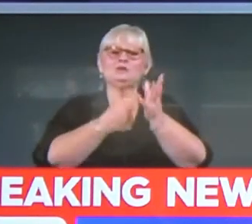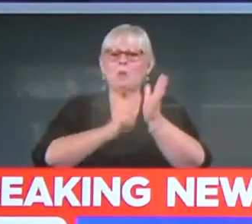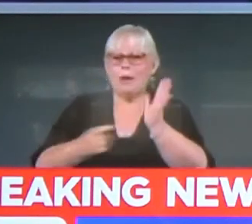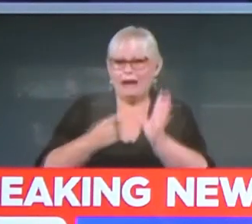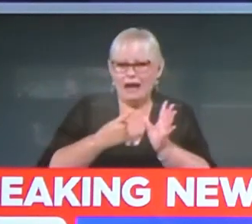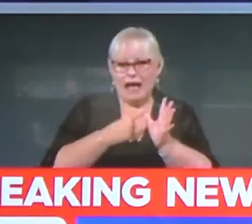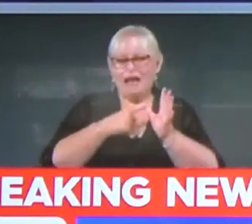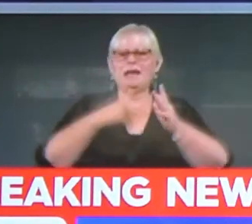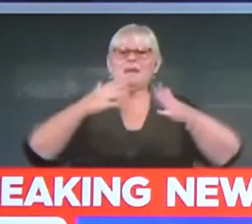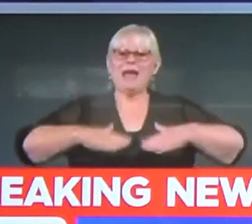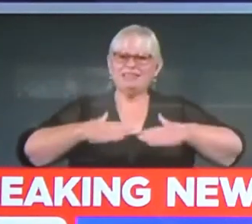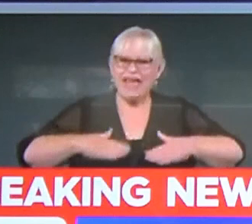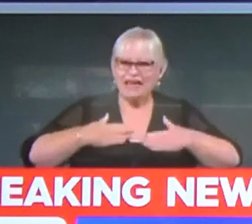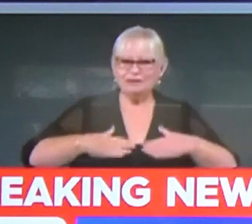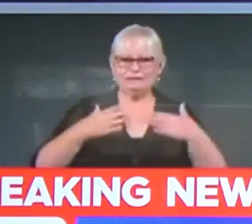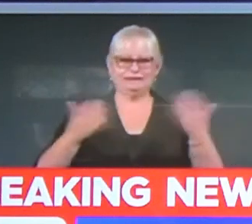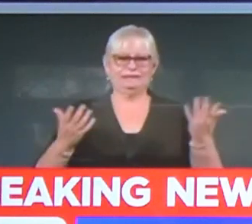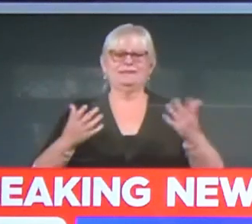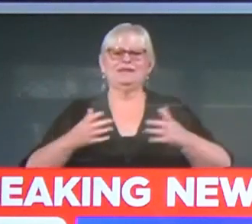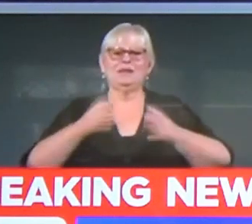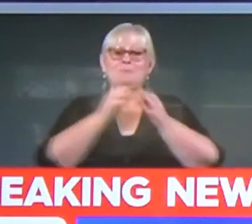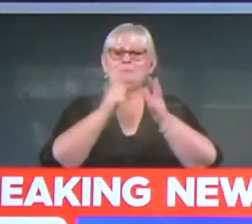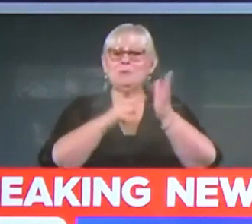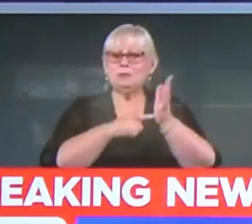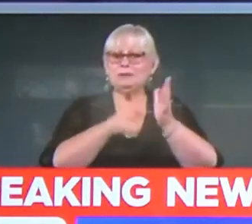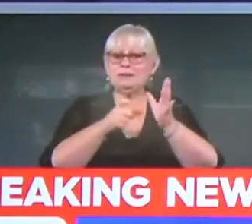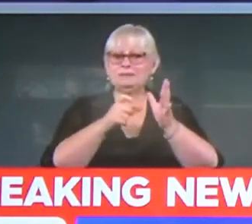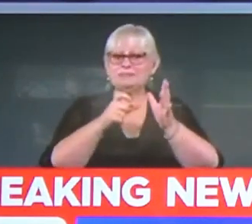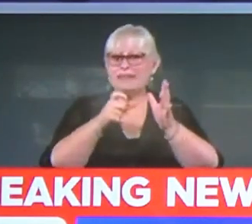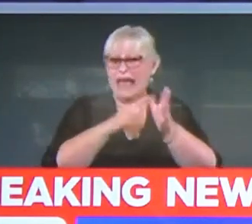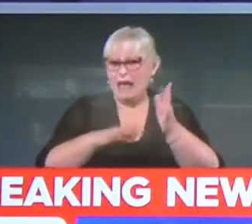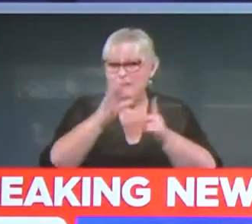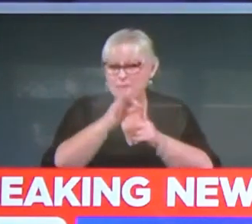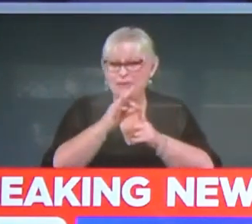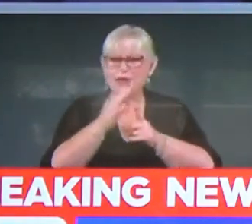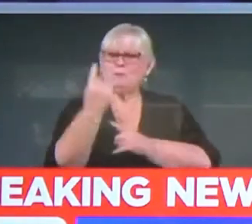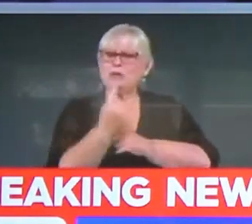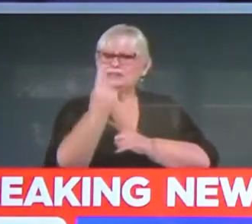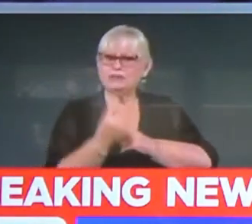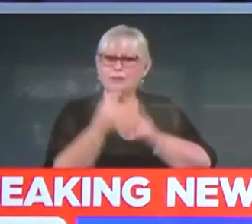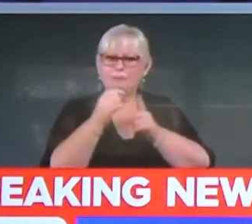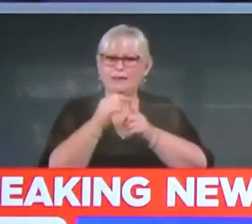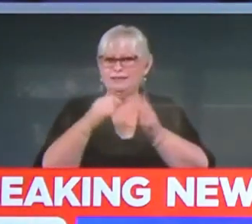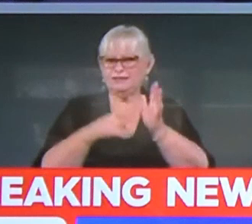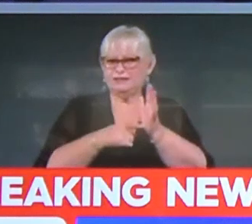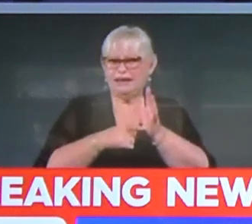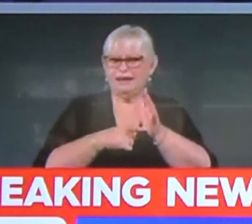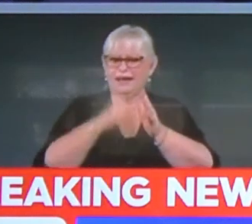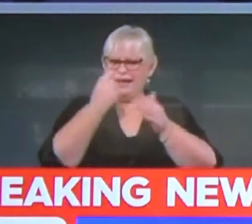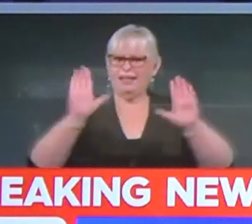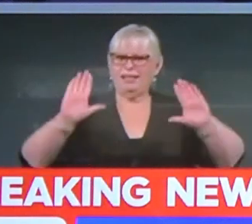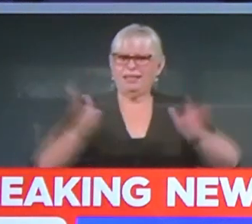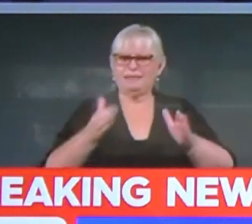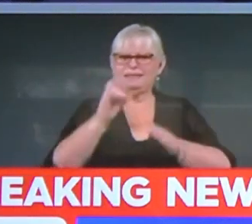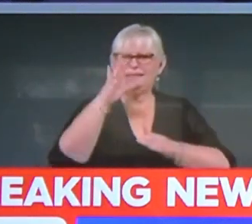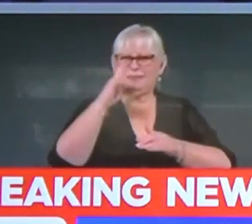centres. Boot camps and personal training is limited to a maximum of 10 people, and the